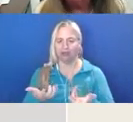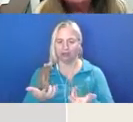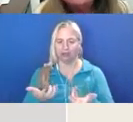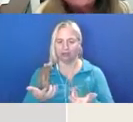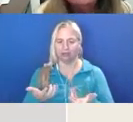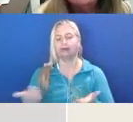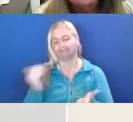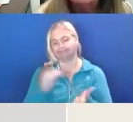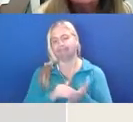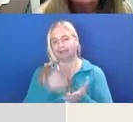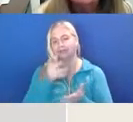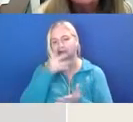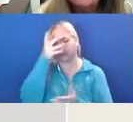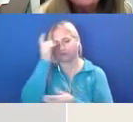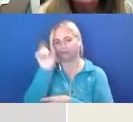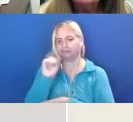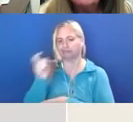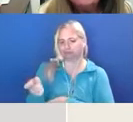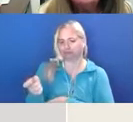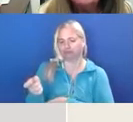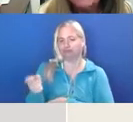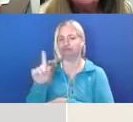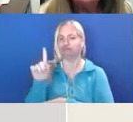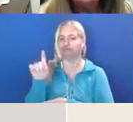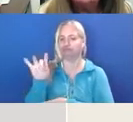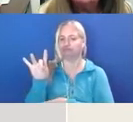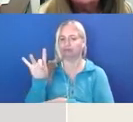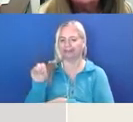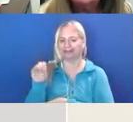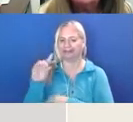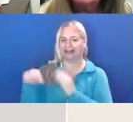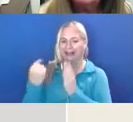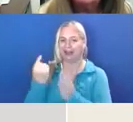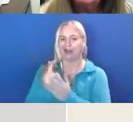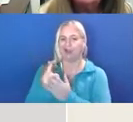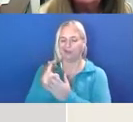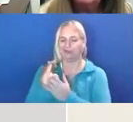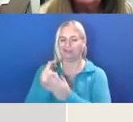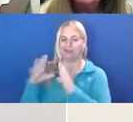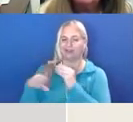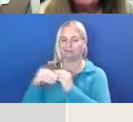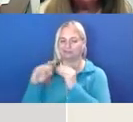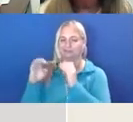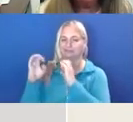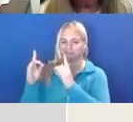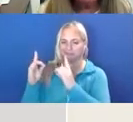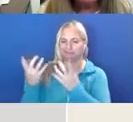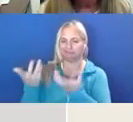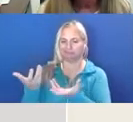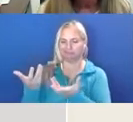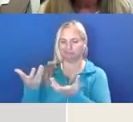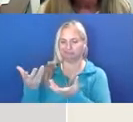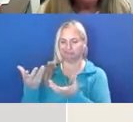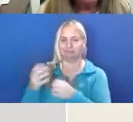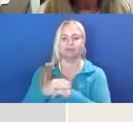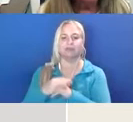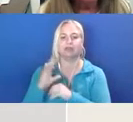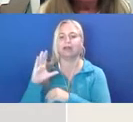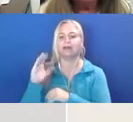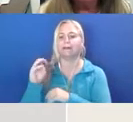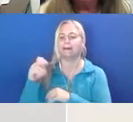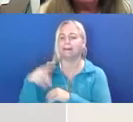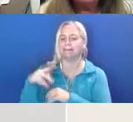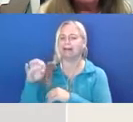parent and awarded 180 hours of compensatory education. And that comp ed as